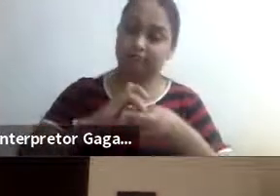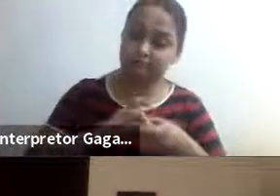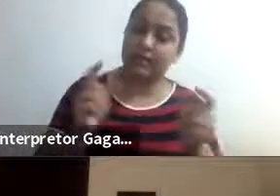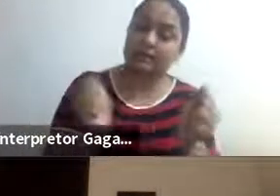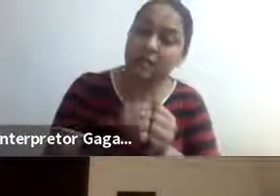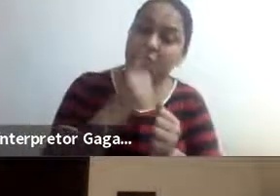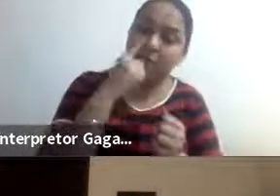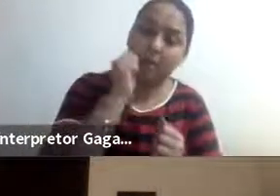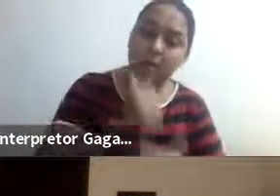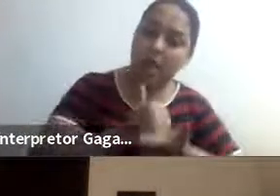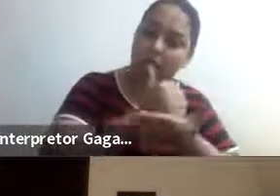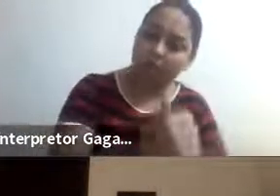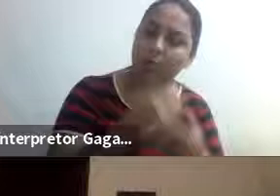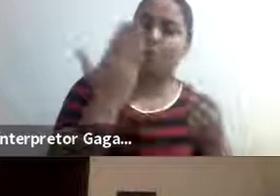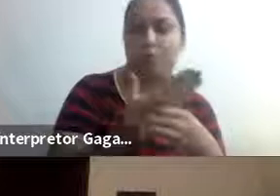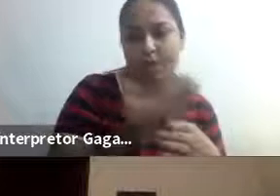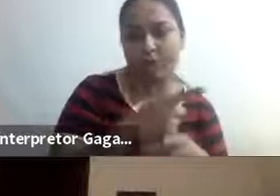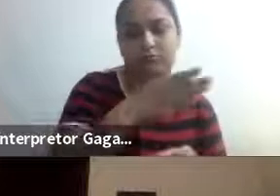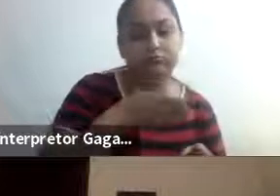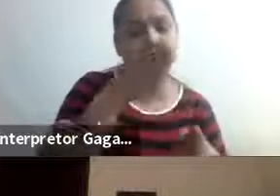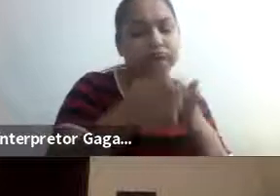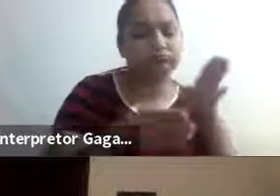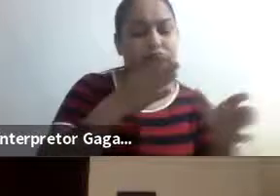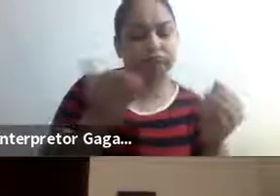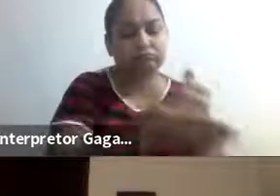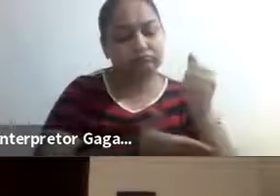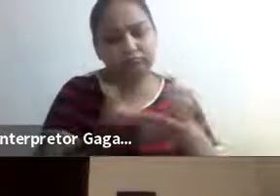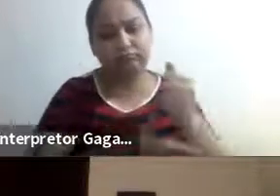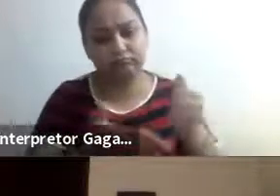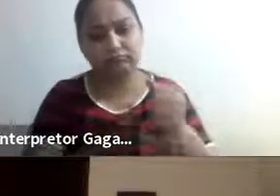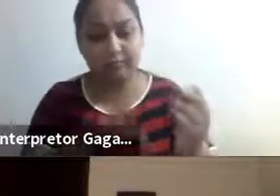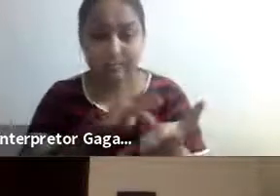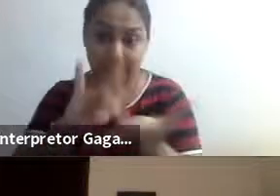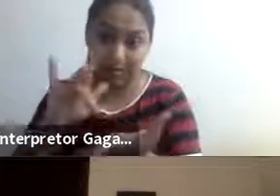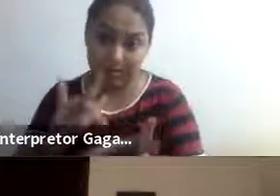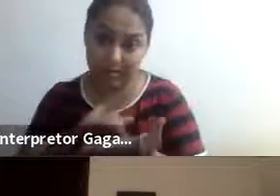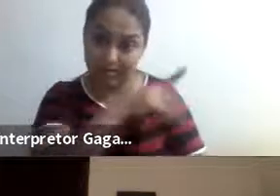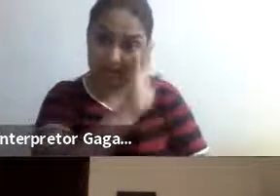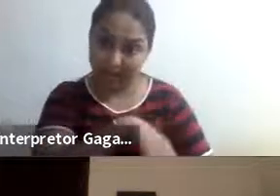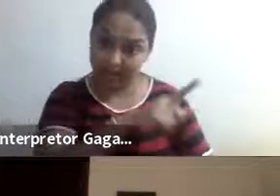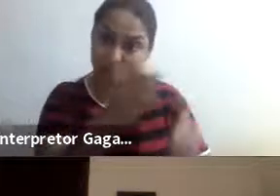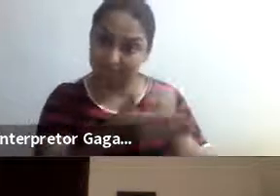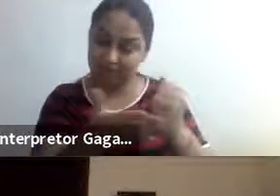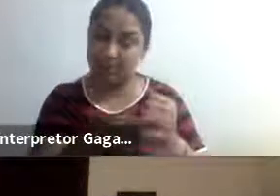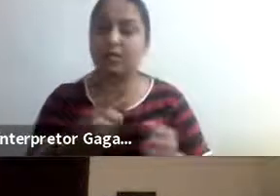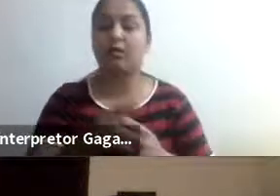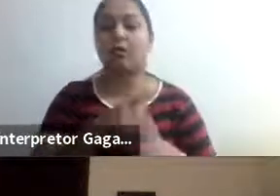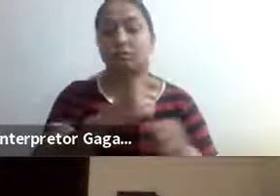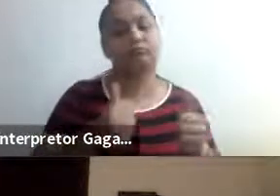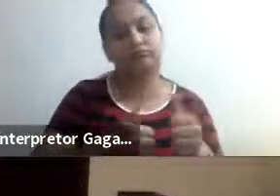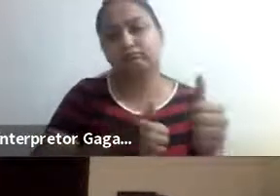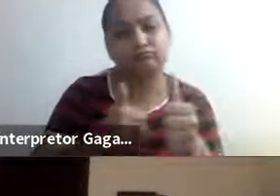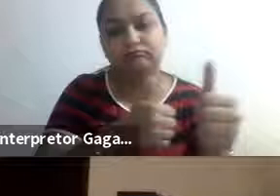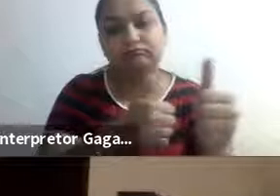work. They would go to plow nearby fields that didn't belong to them, that belonged to landlords, and she would follow along